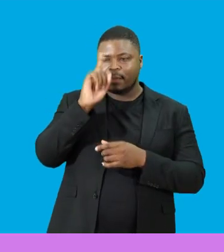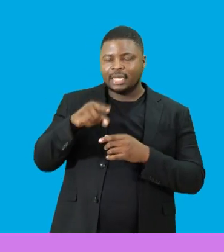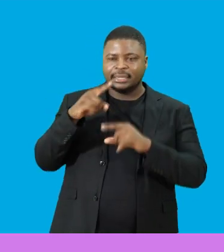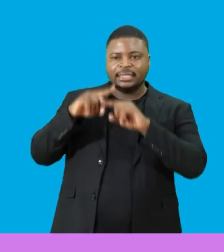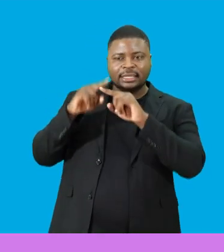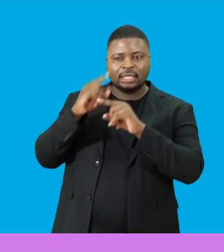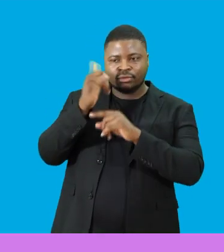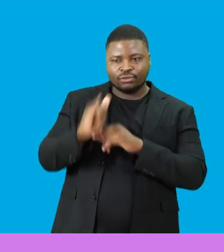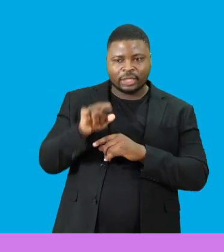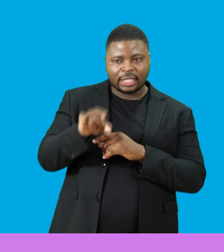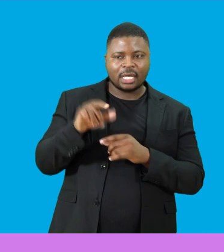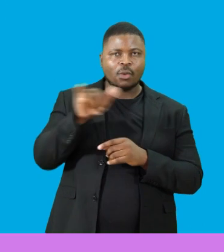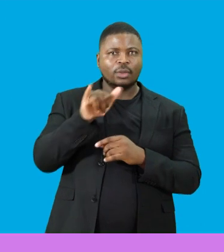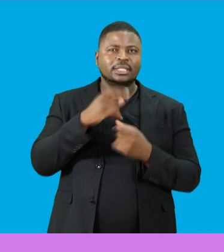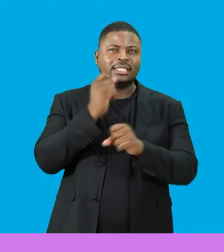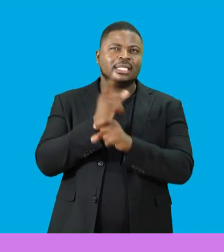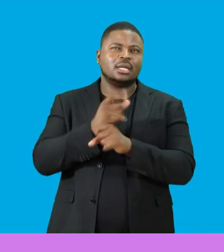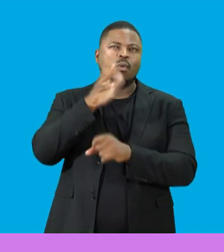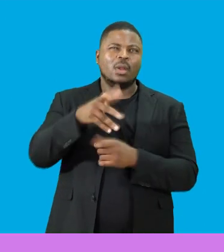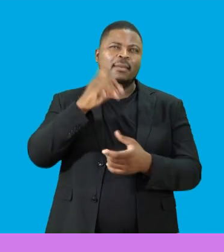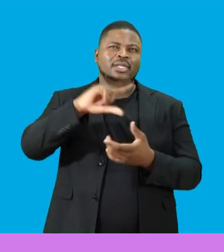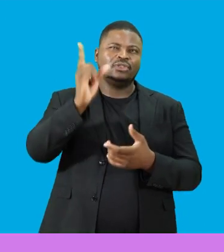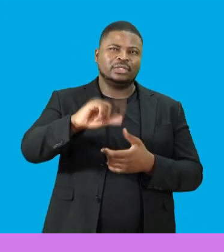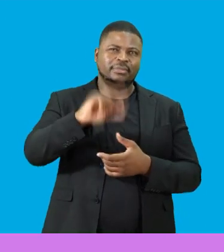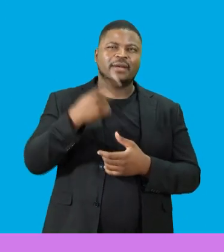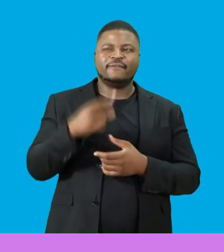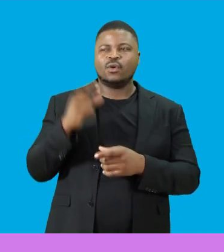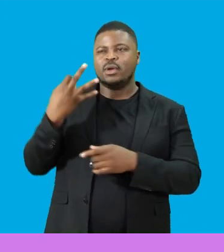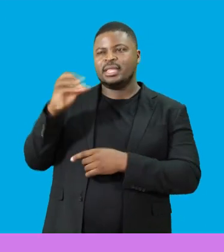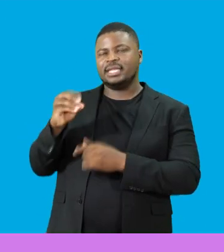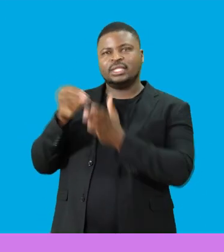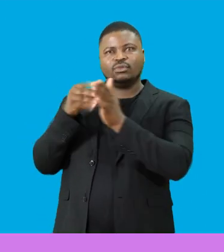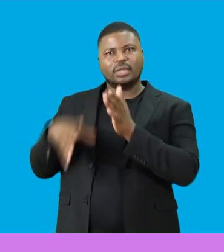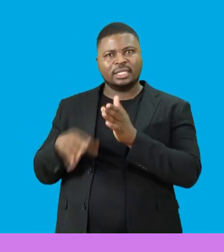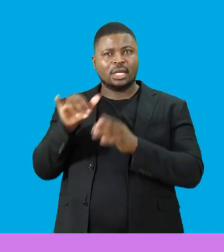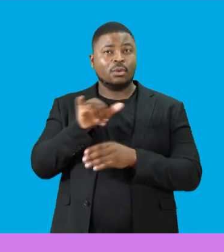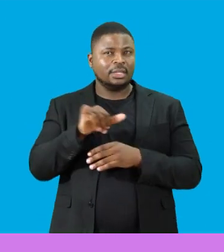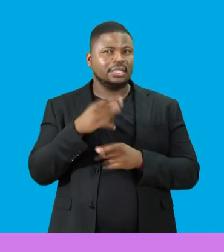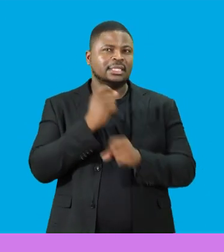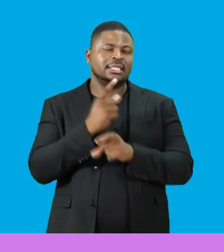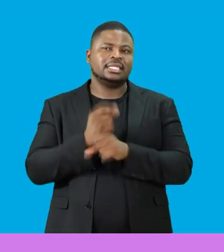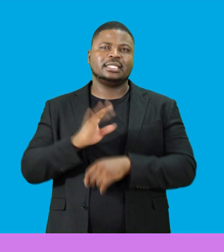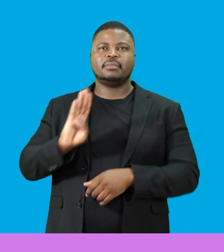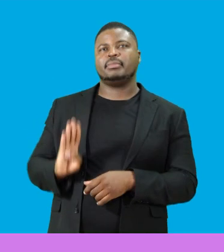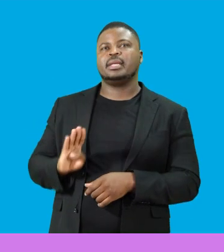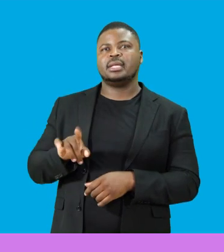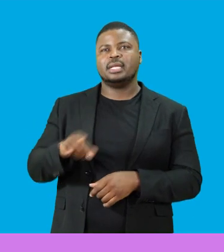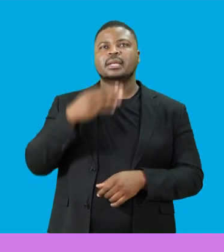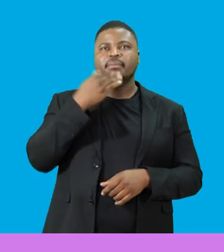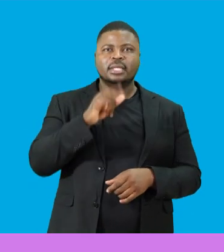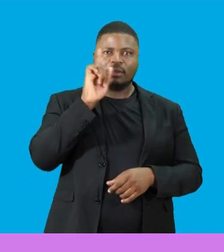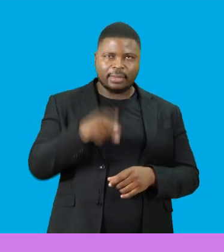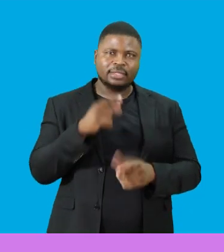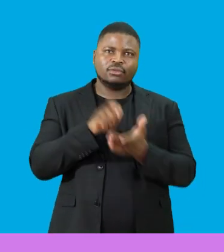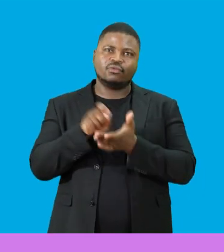calculation which taxi will be cheaper for 30 learners. So which taxi is cheaper? definitely taxi B. Then you write your conclusion. Do